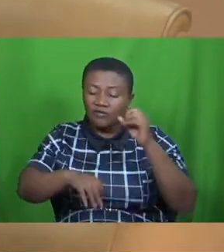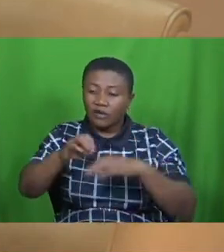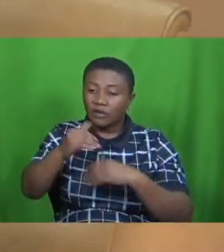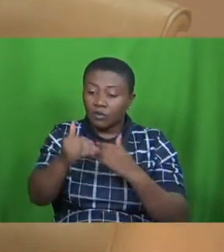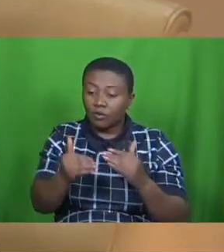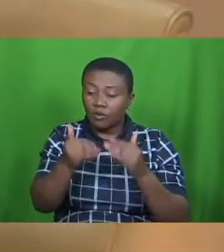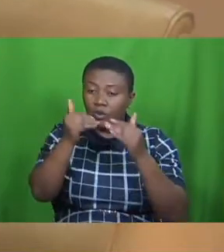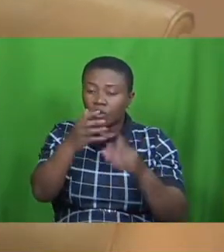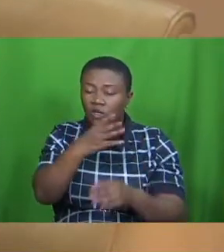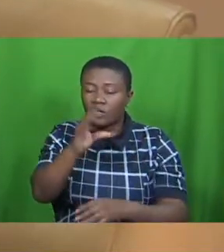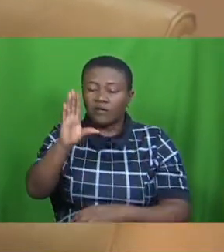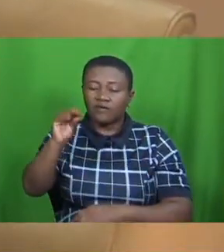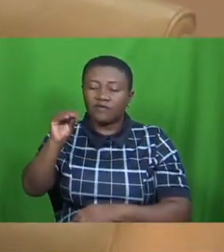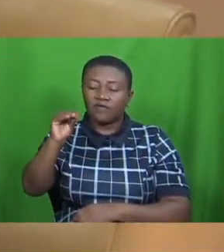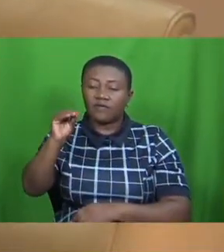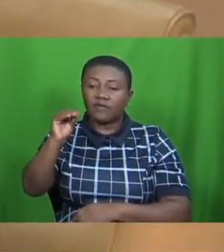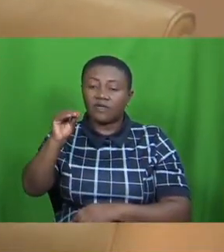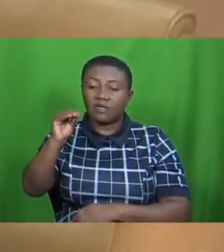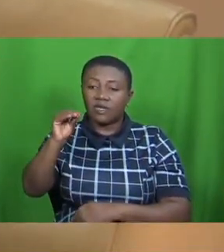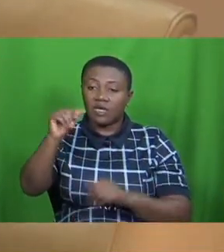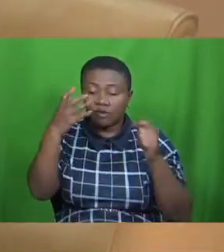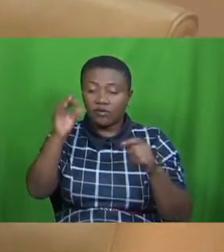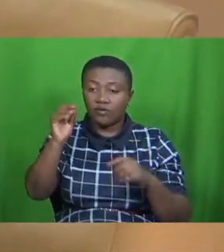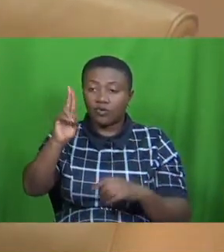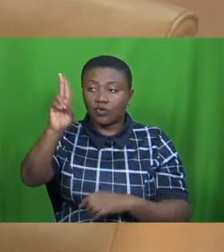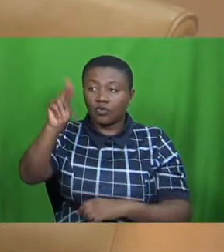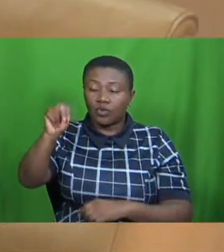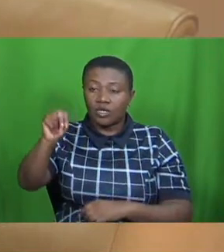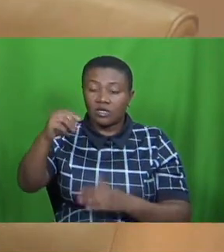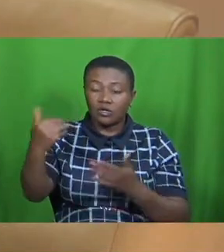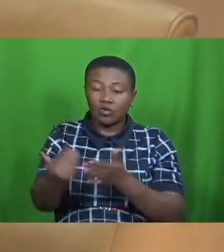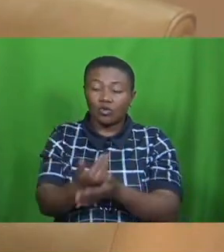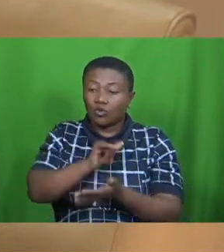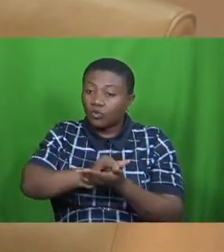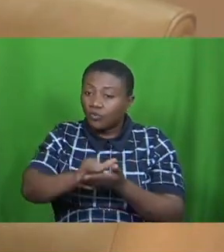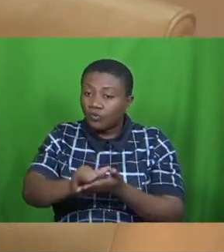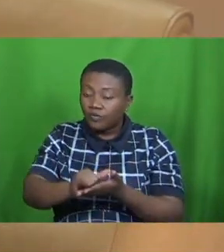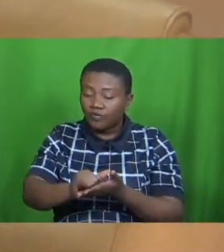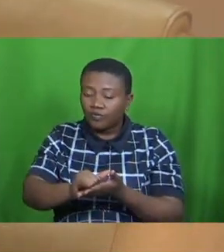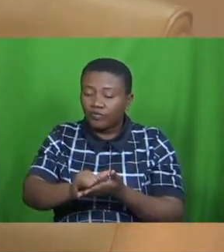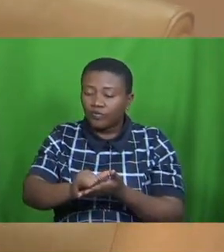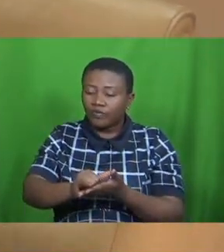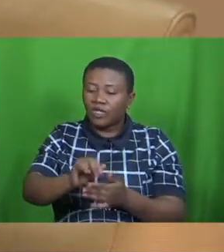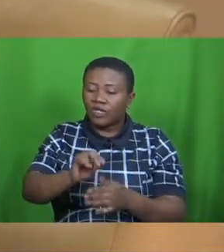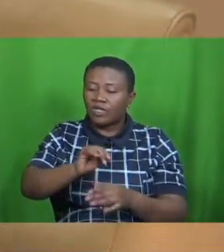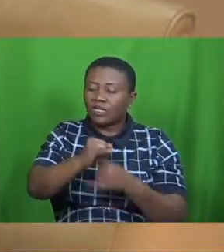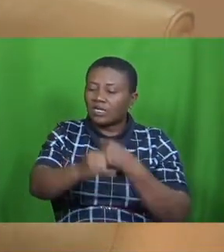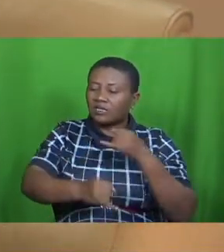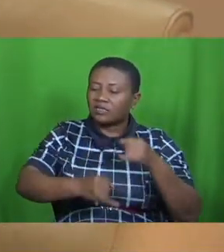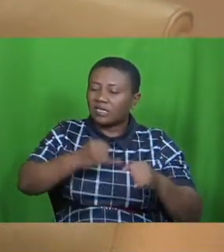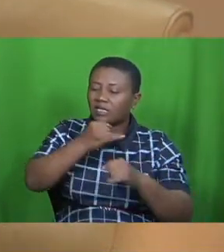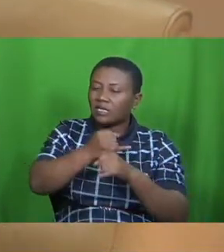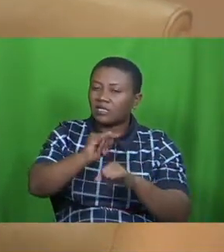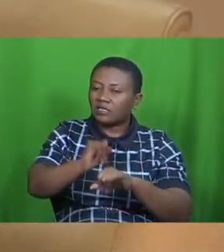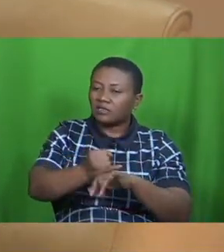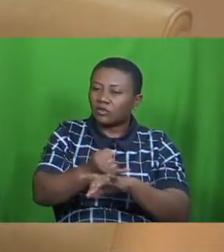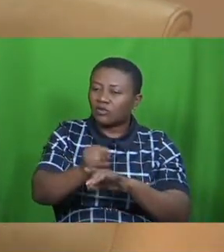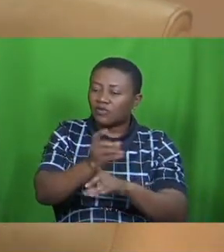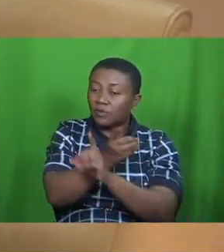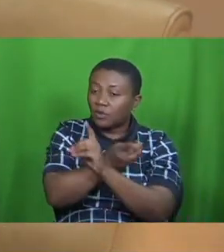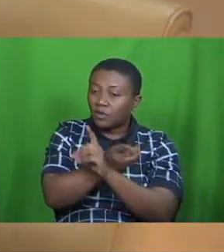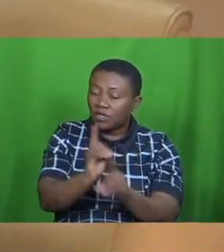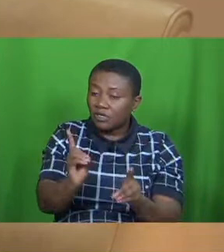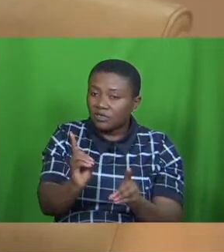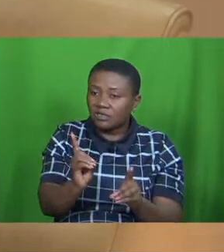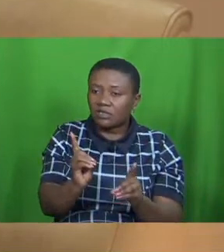50th anniversary of United Nations, New York, the National Institute of Democracy, Strasbourg,